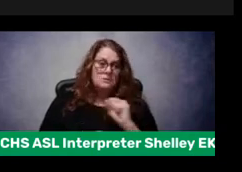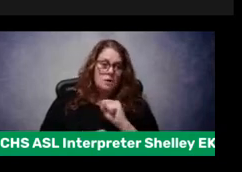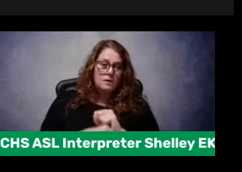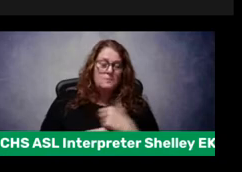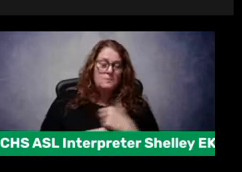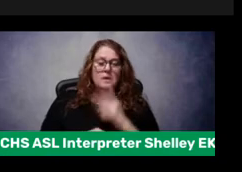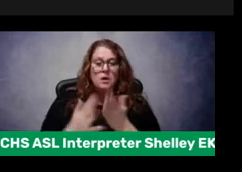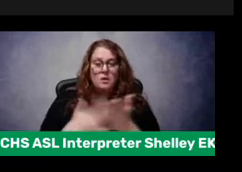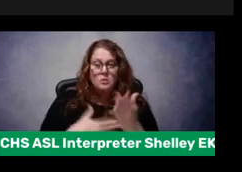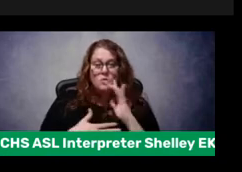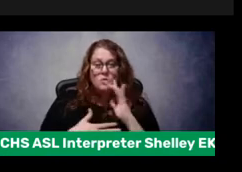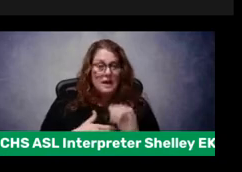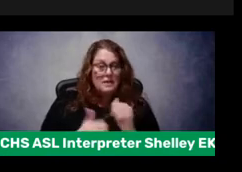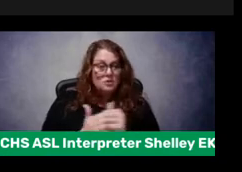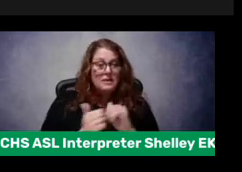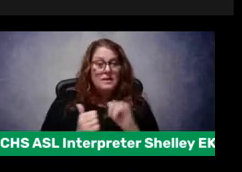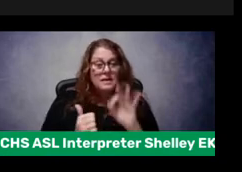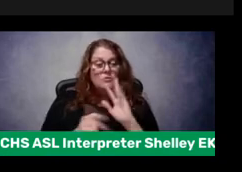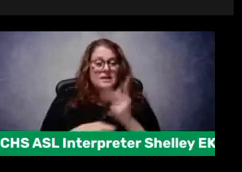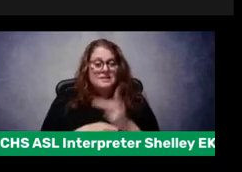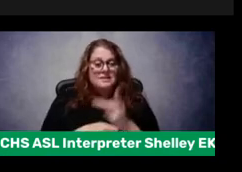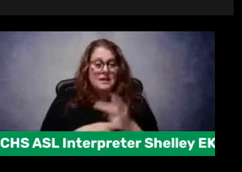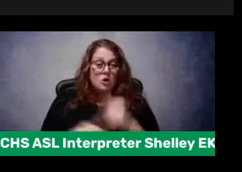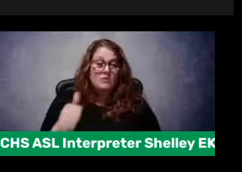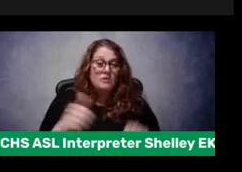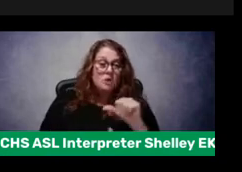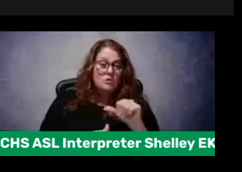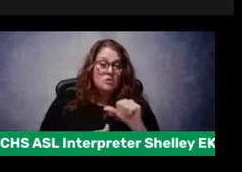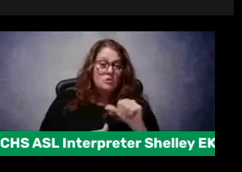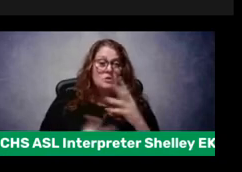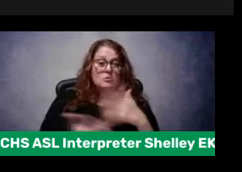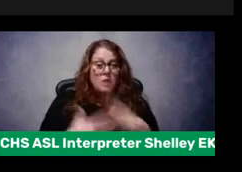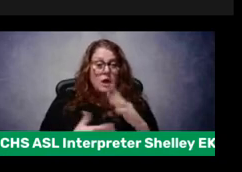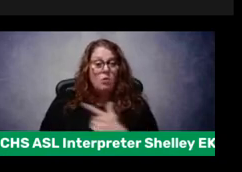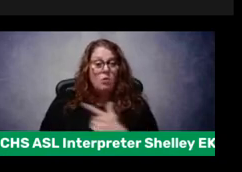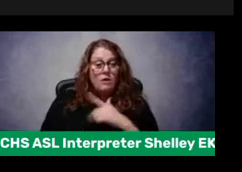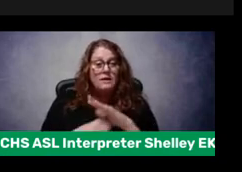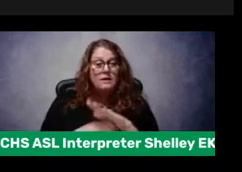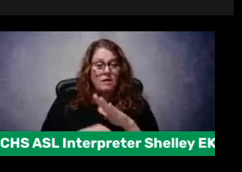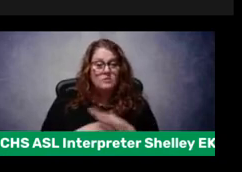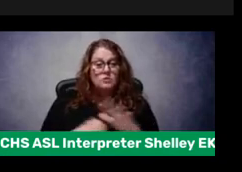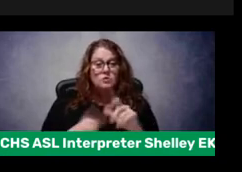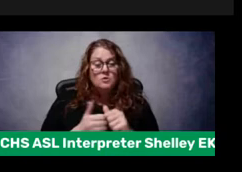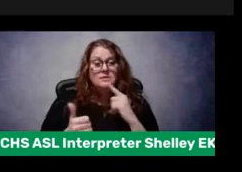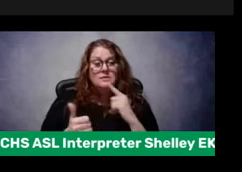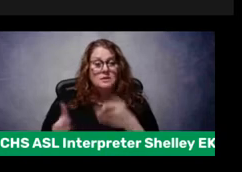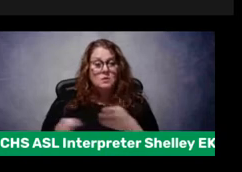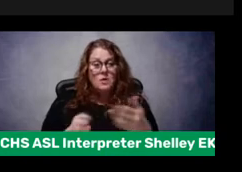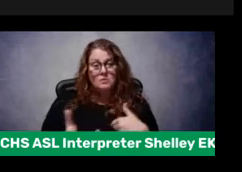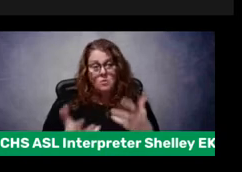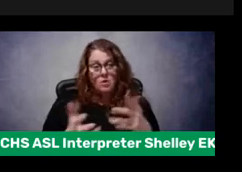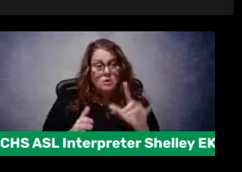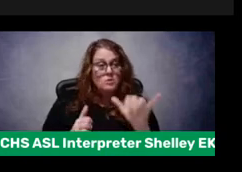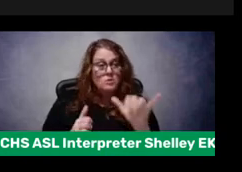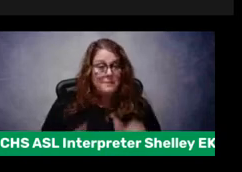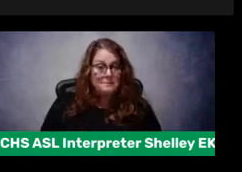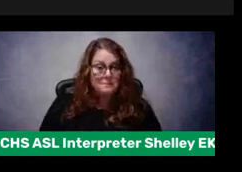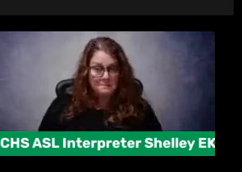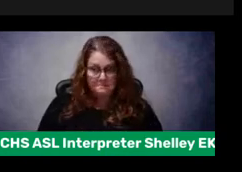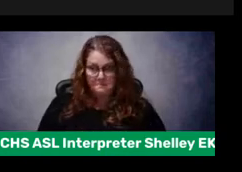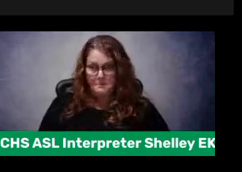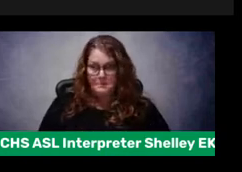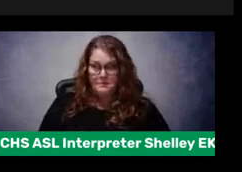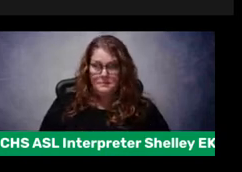get through it together as long as we can take care of each other to be around long enough to do this in the ways that we want.